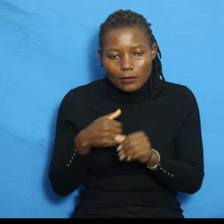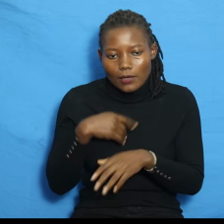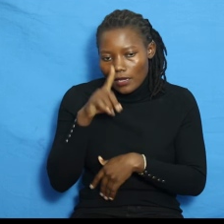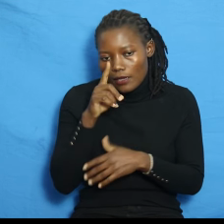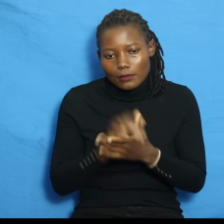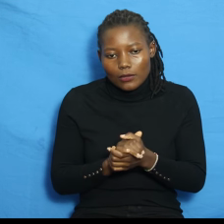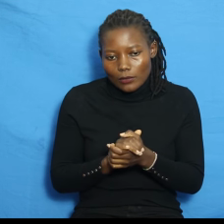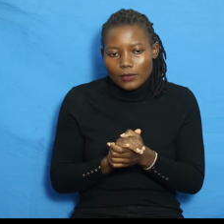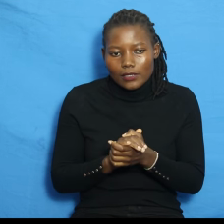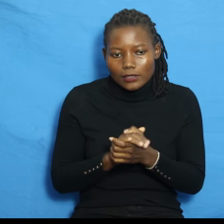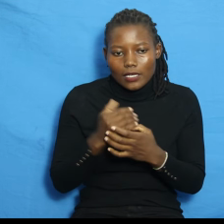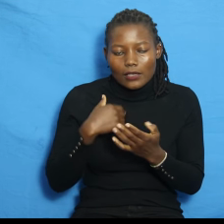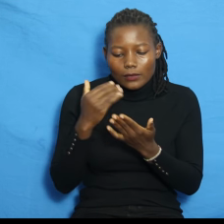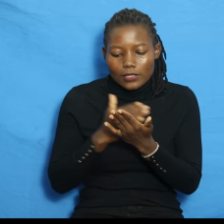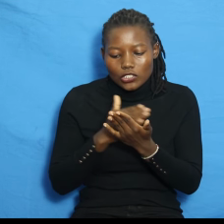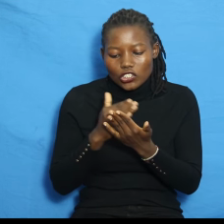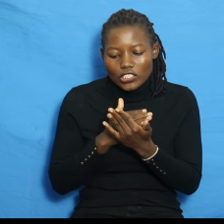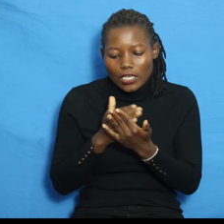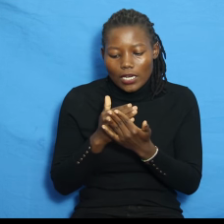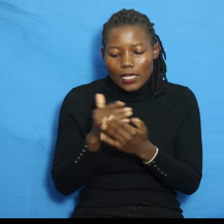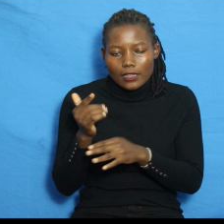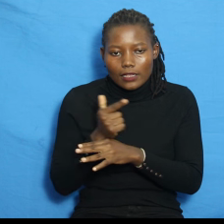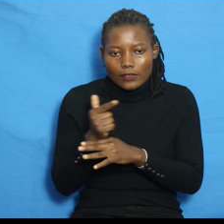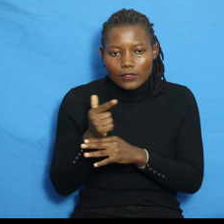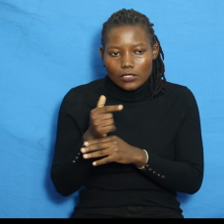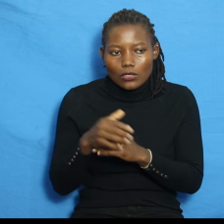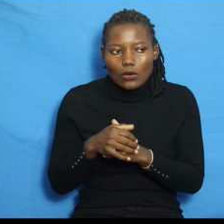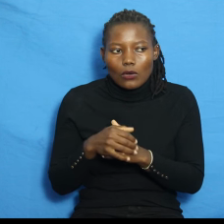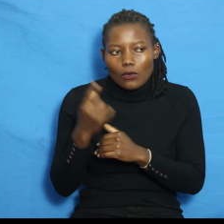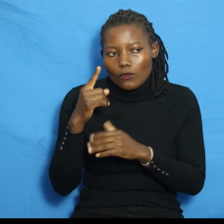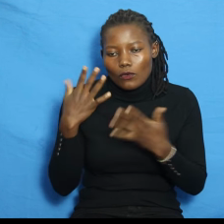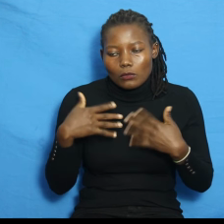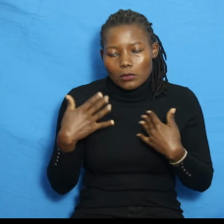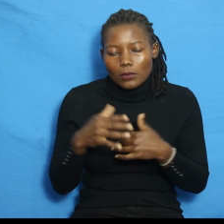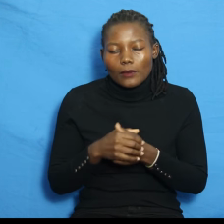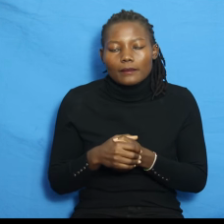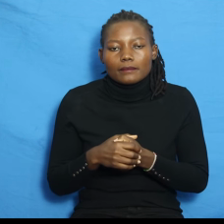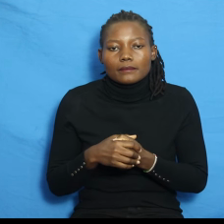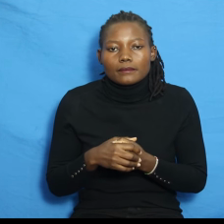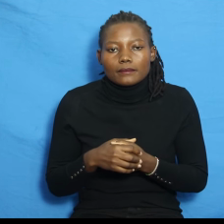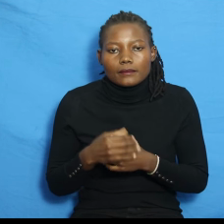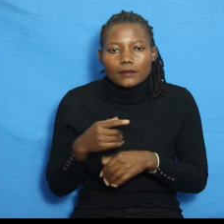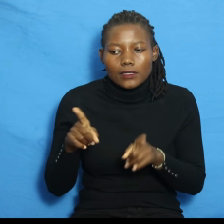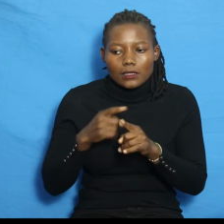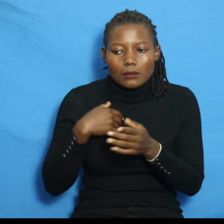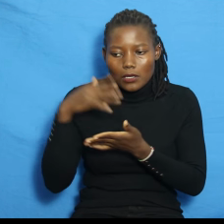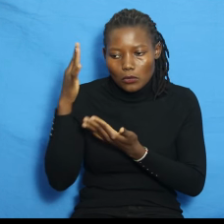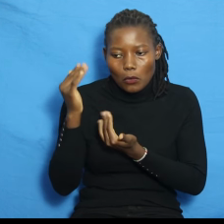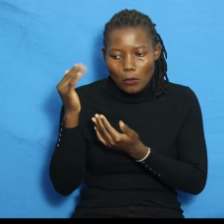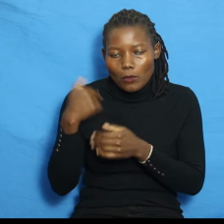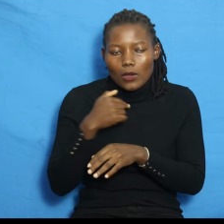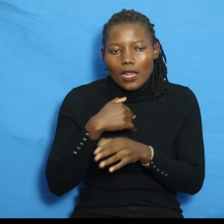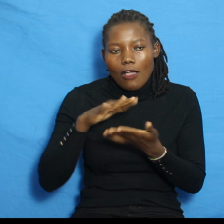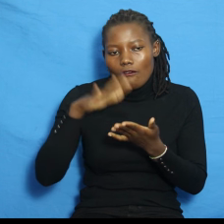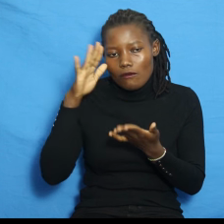will circulate the PowerPoint presentation to everybody for your reference. And I hope that we will have more of